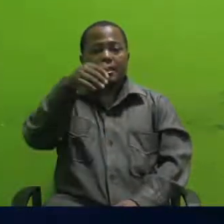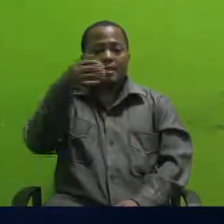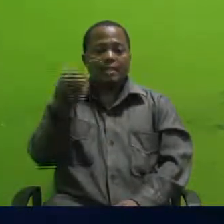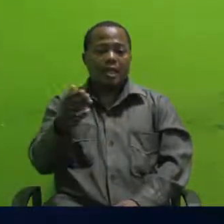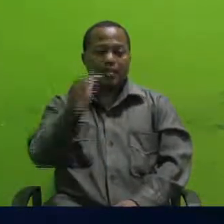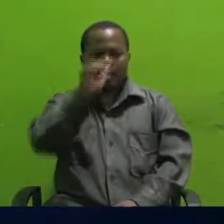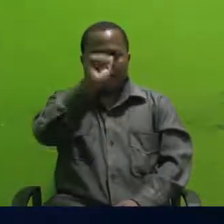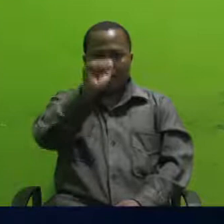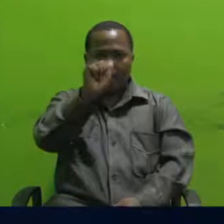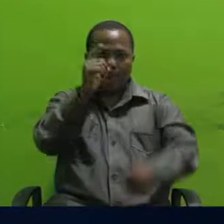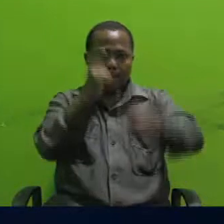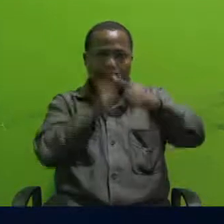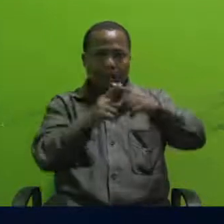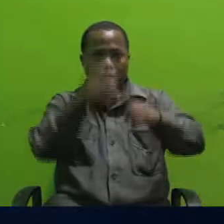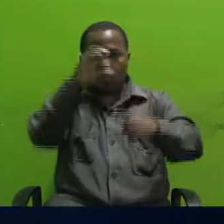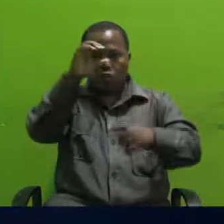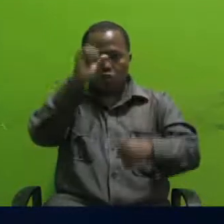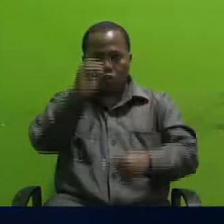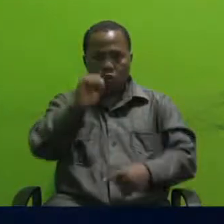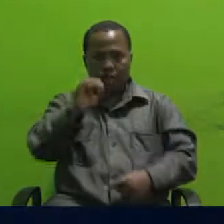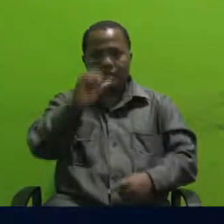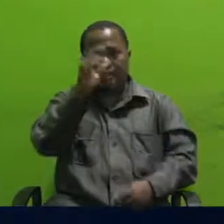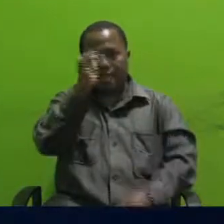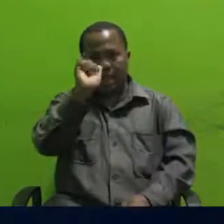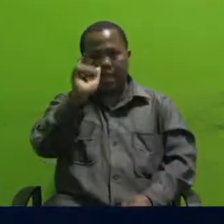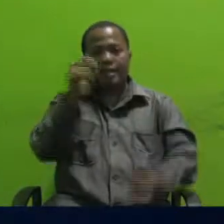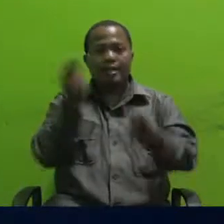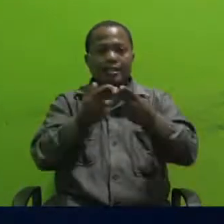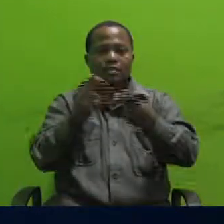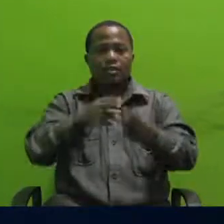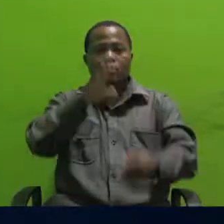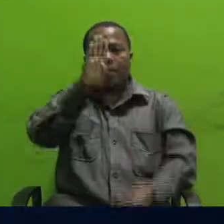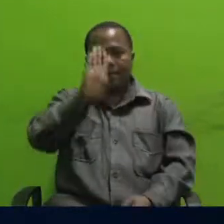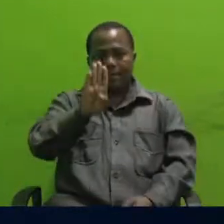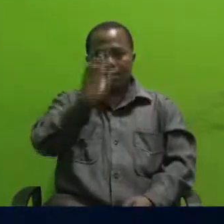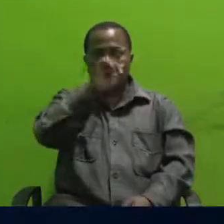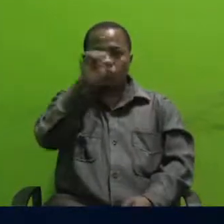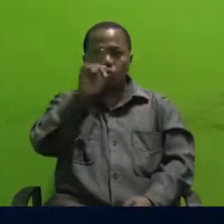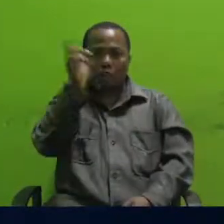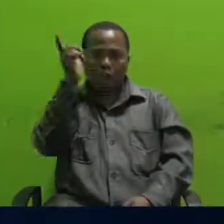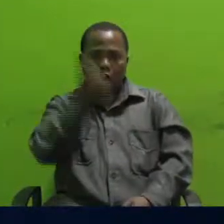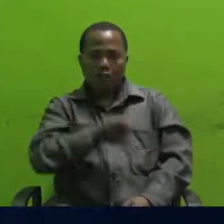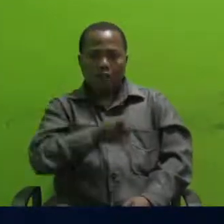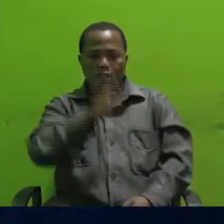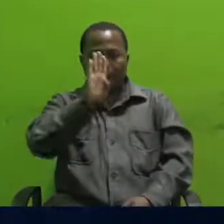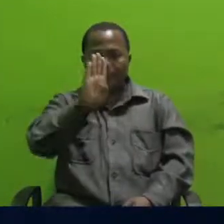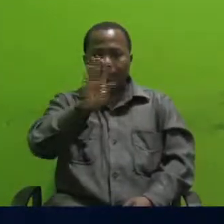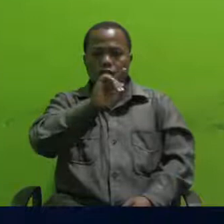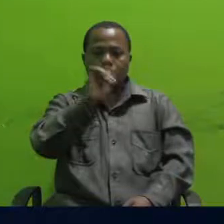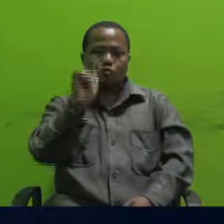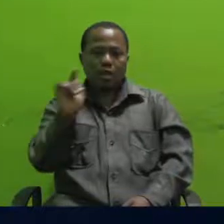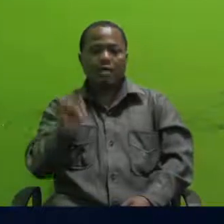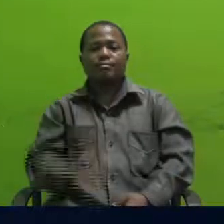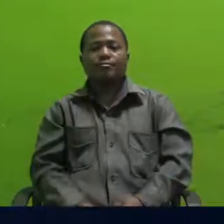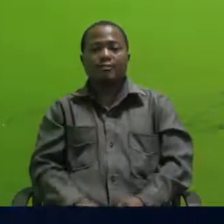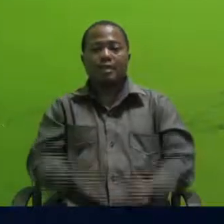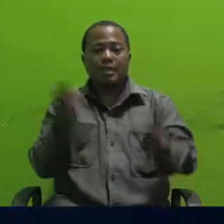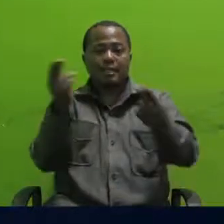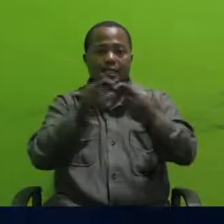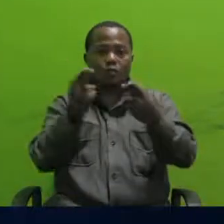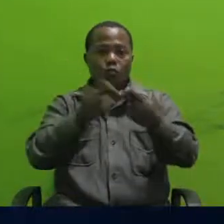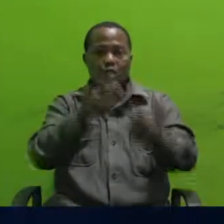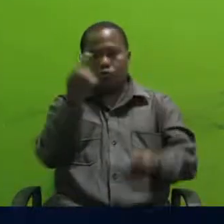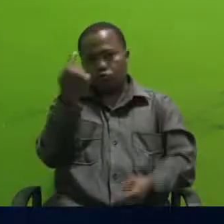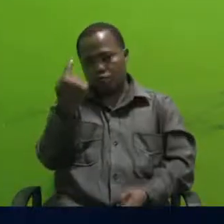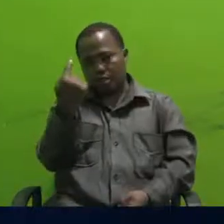Then sine squared A plus cos squared A is equal to B square over B square, which